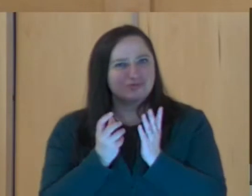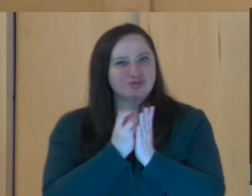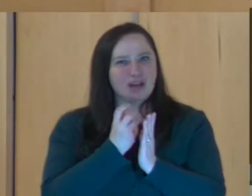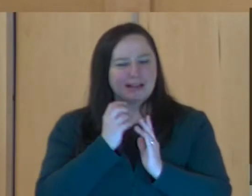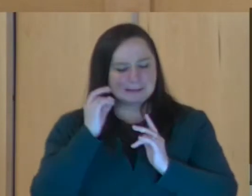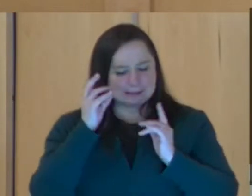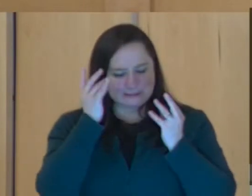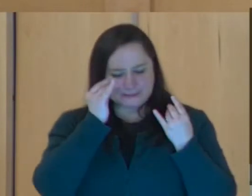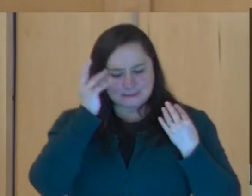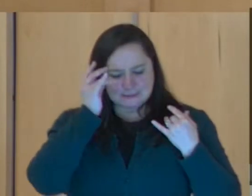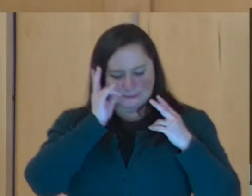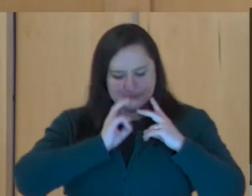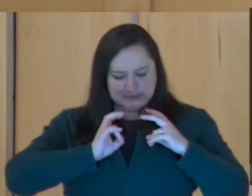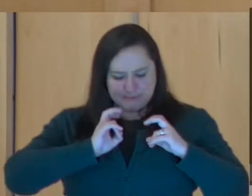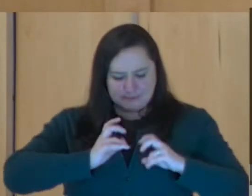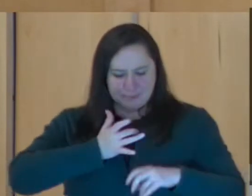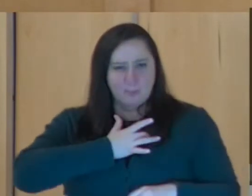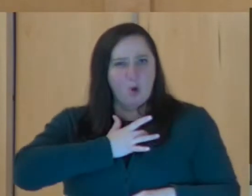own hearts